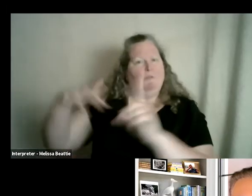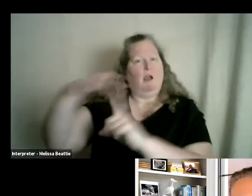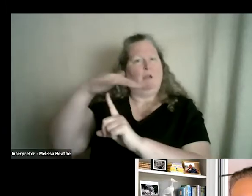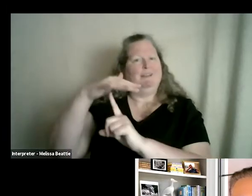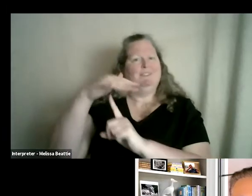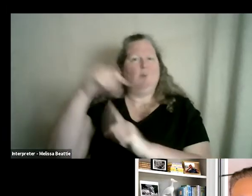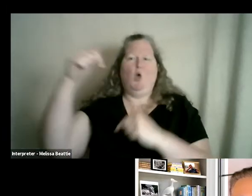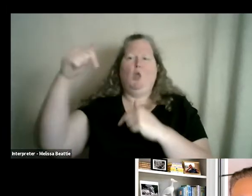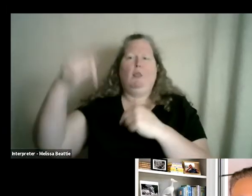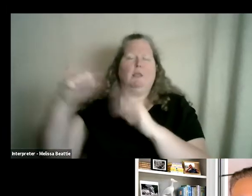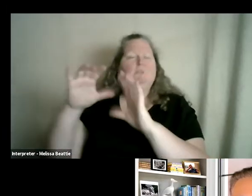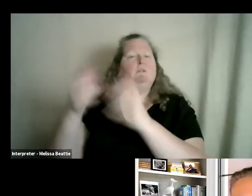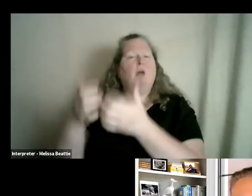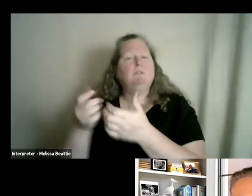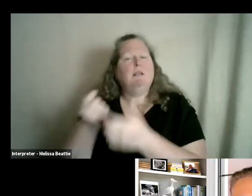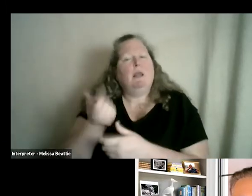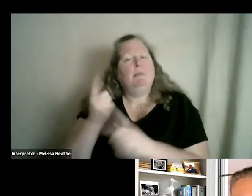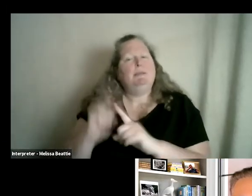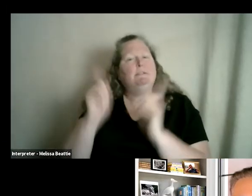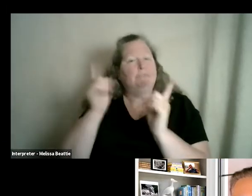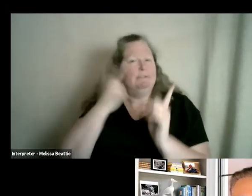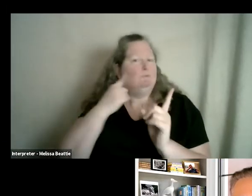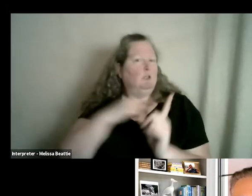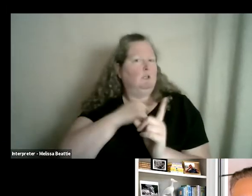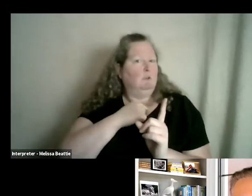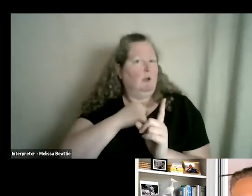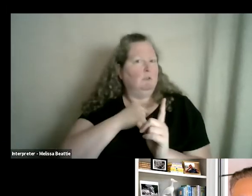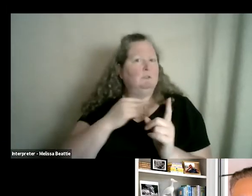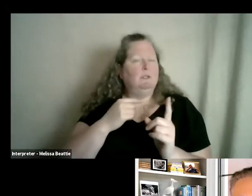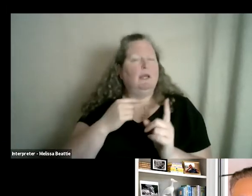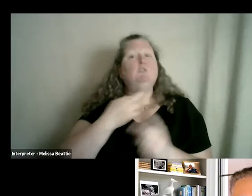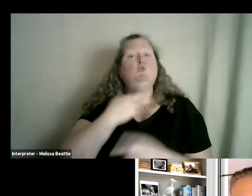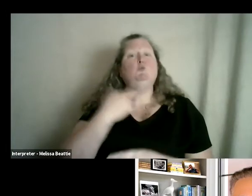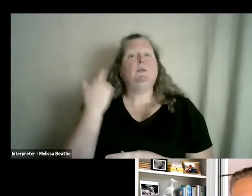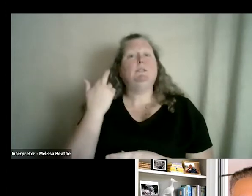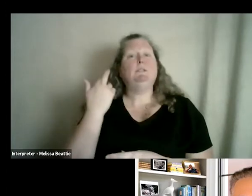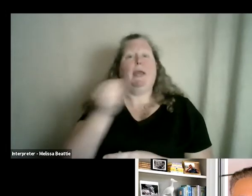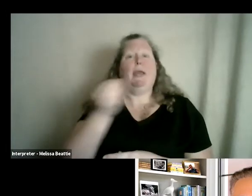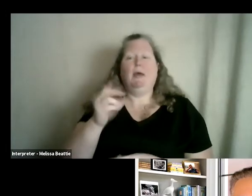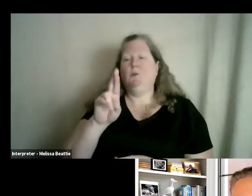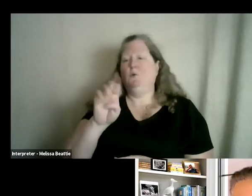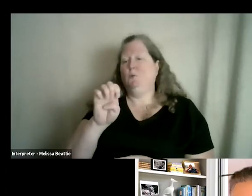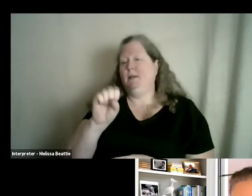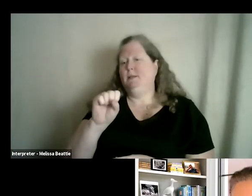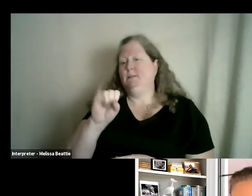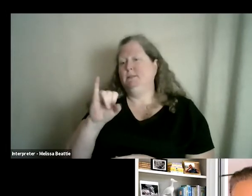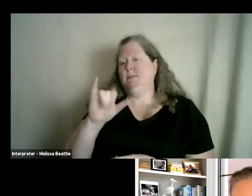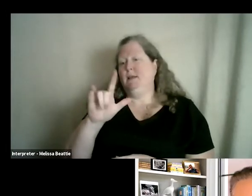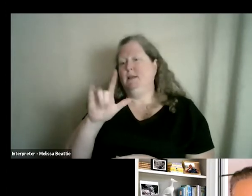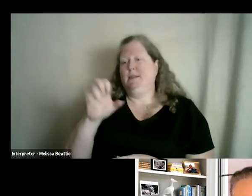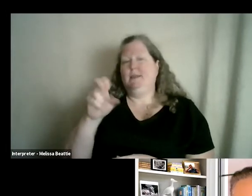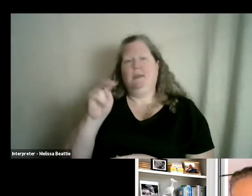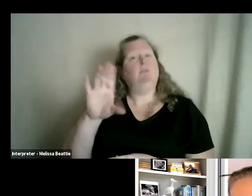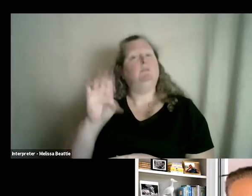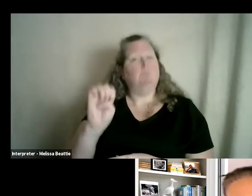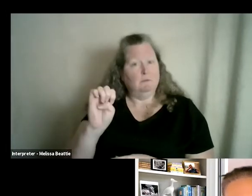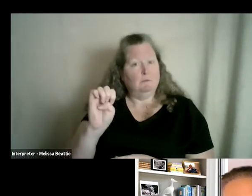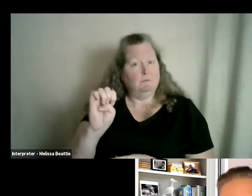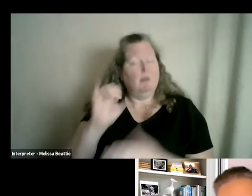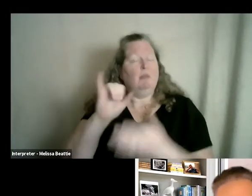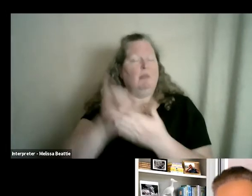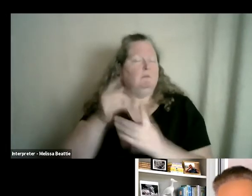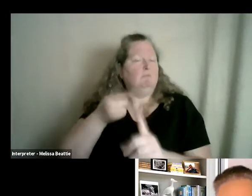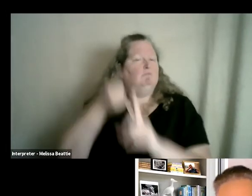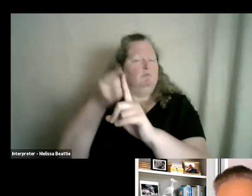of a different take for us. And that's even the class is called Risk and Resilience, because that's what it is for us. Well, you're my favorite